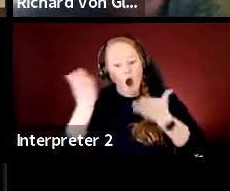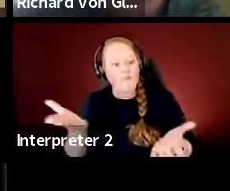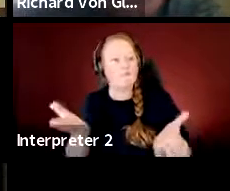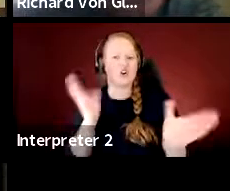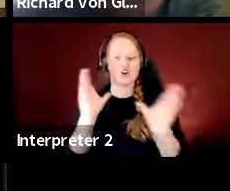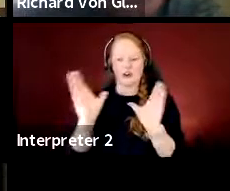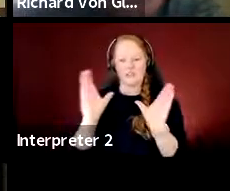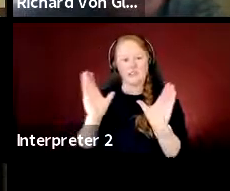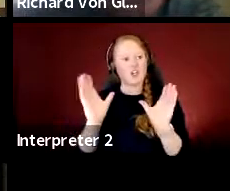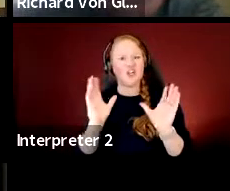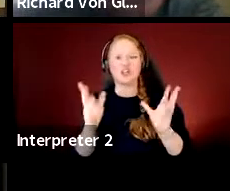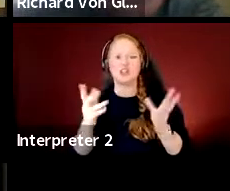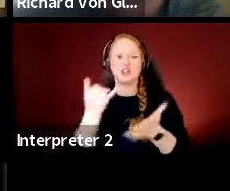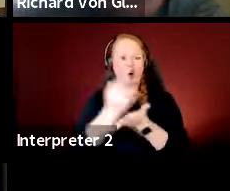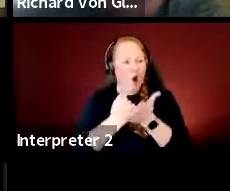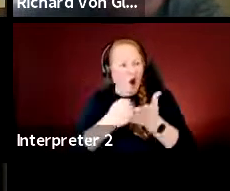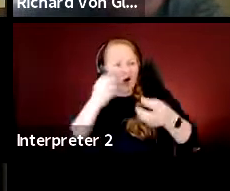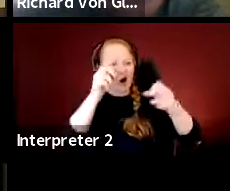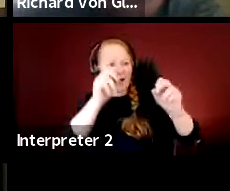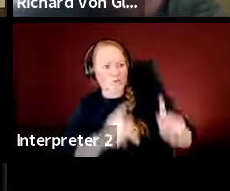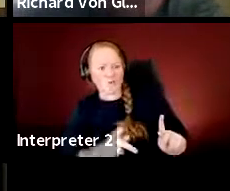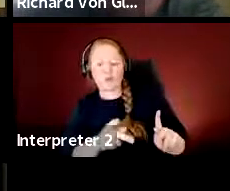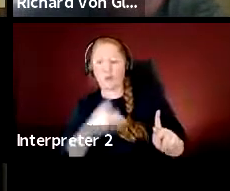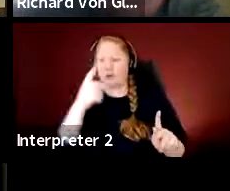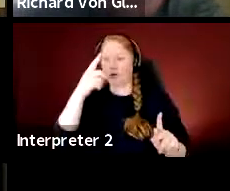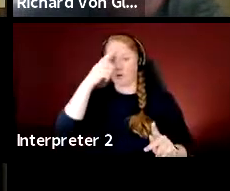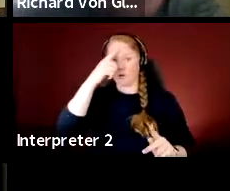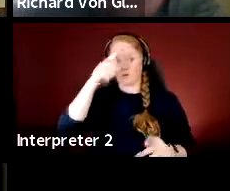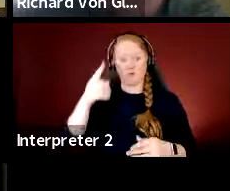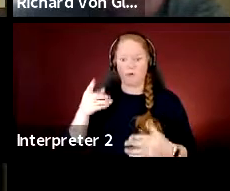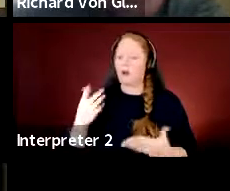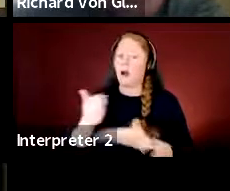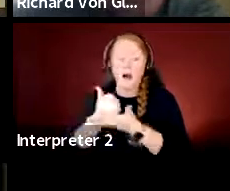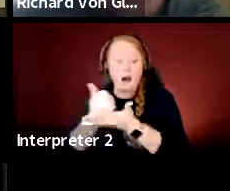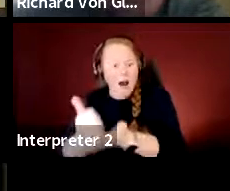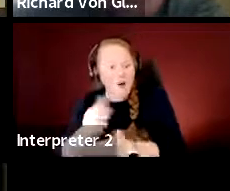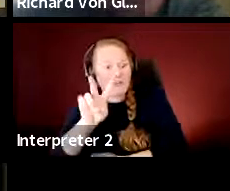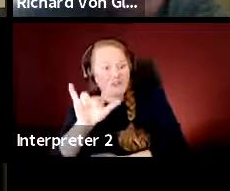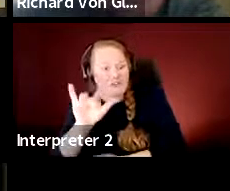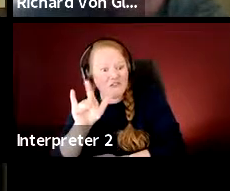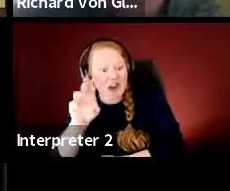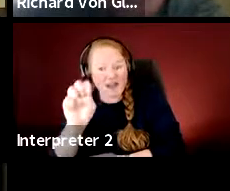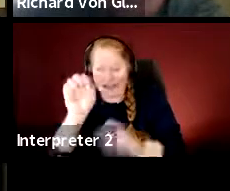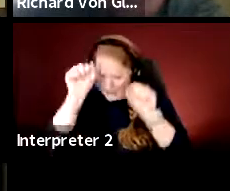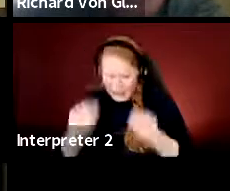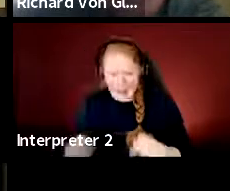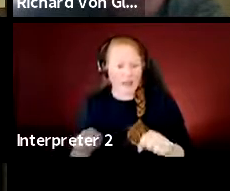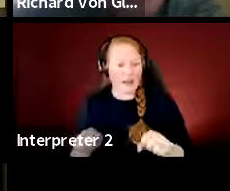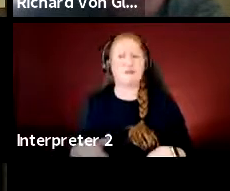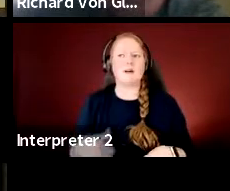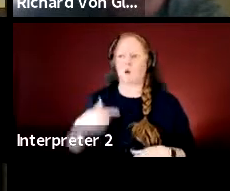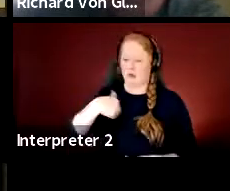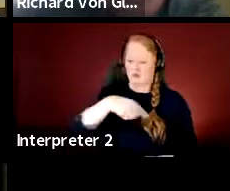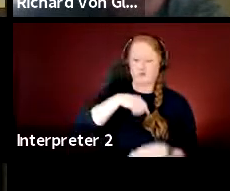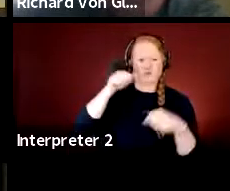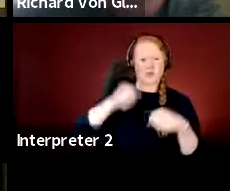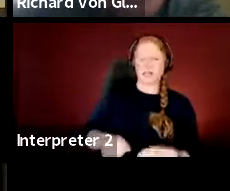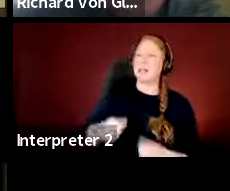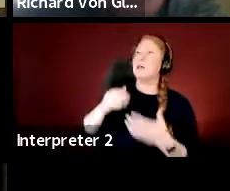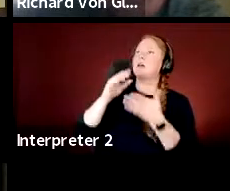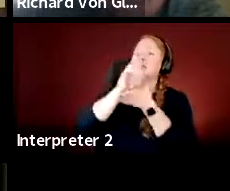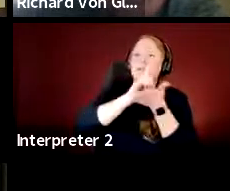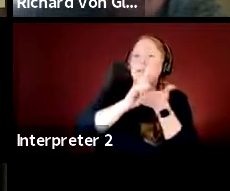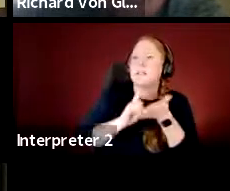making opportunities to mitigate violence in our community. We can design and oversee summer